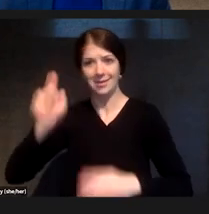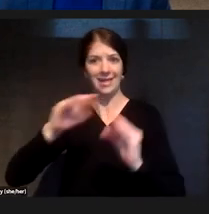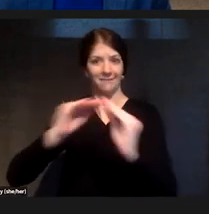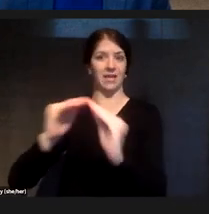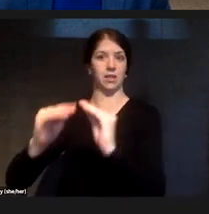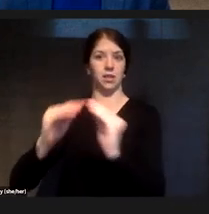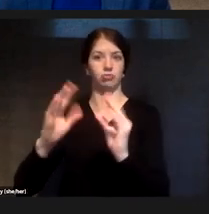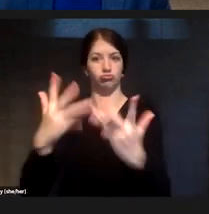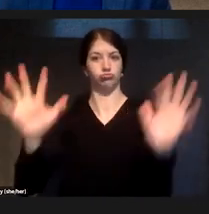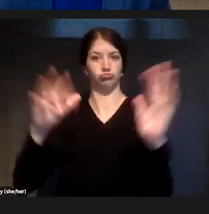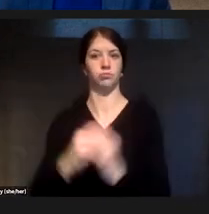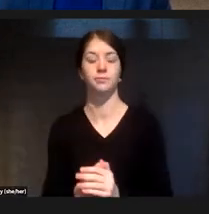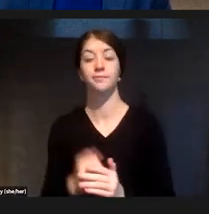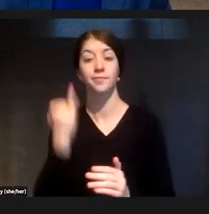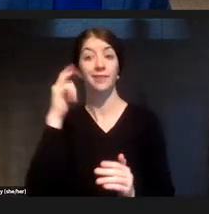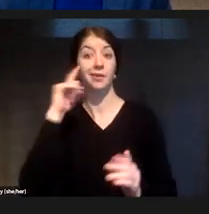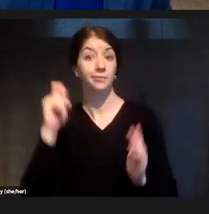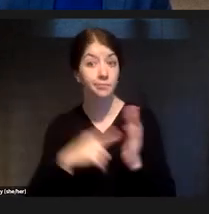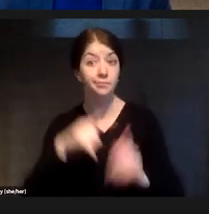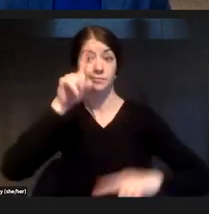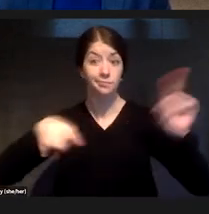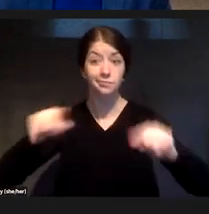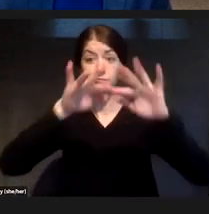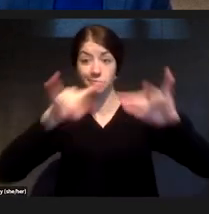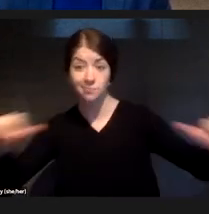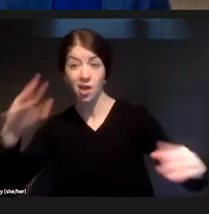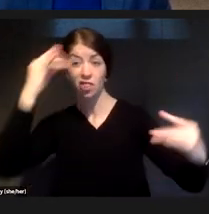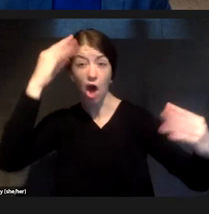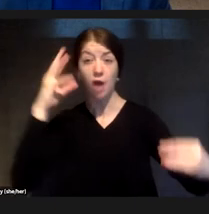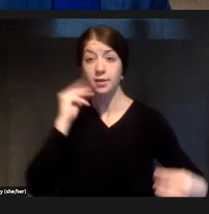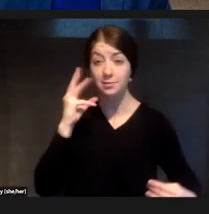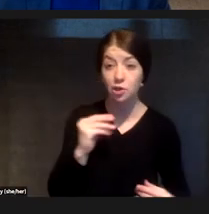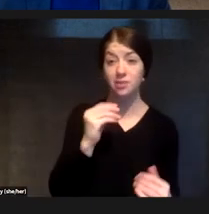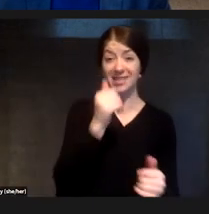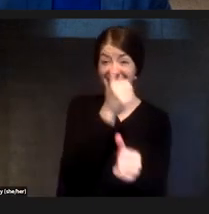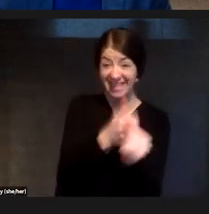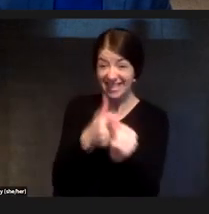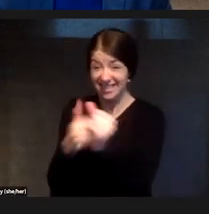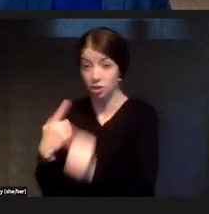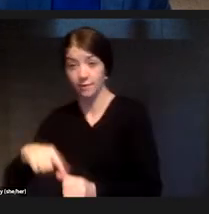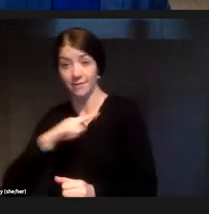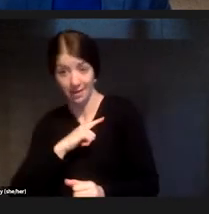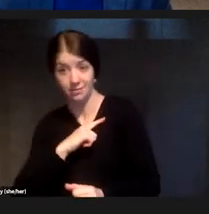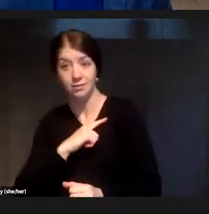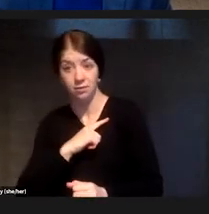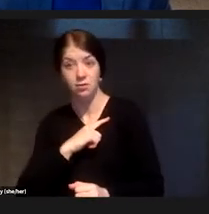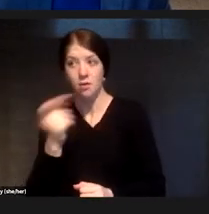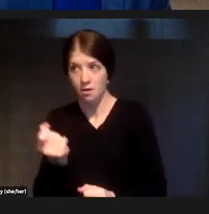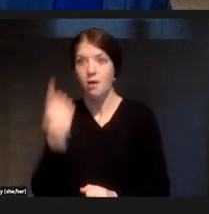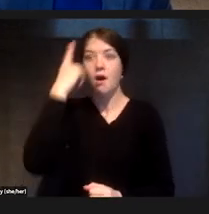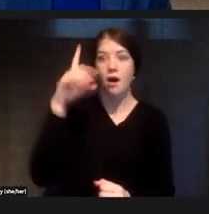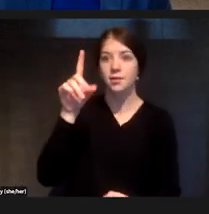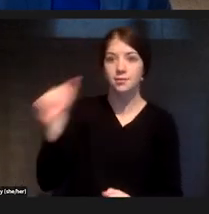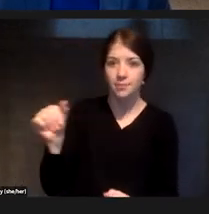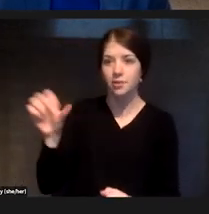Because if we recognize the diversity of thought and of experience that exists in every single one of us, if we see that disability is just